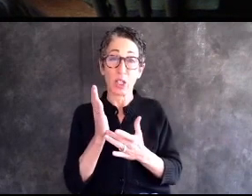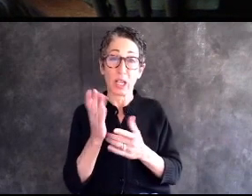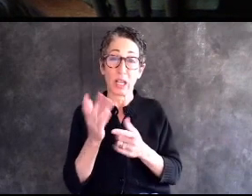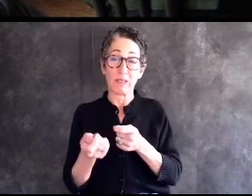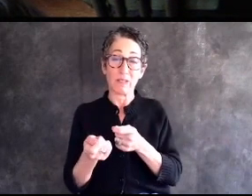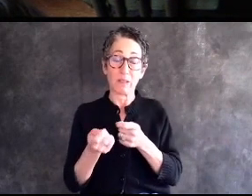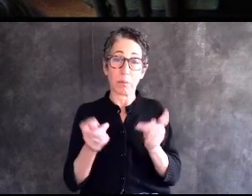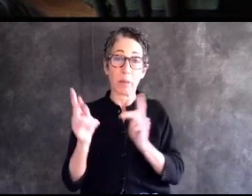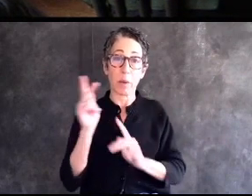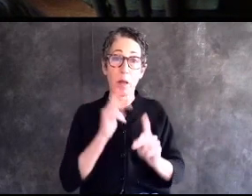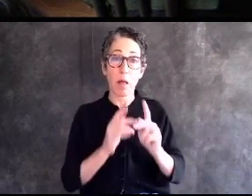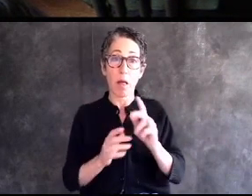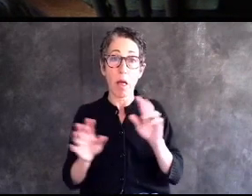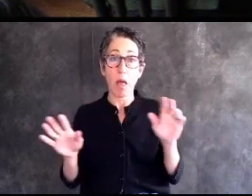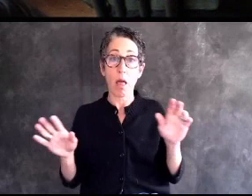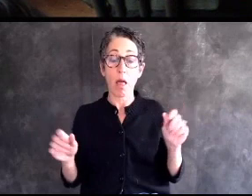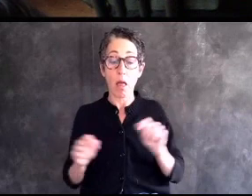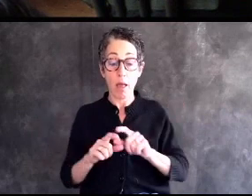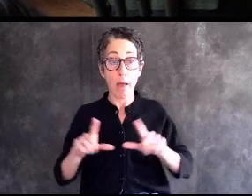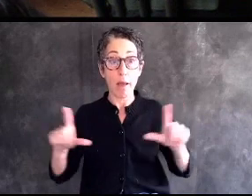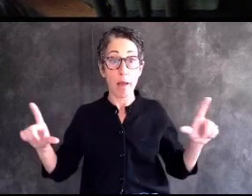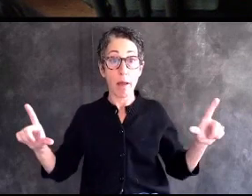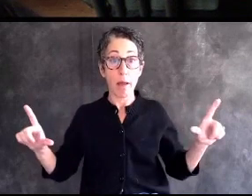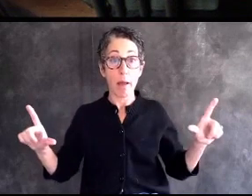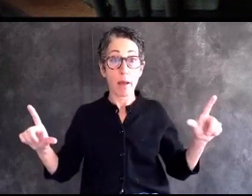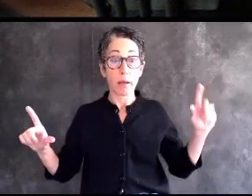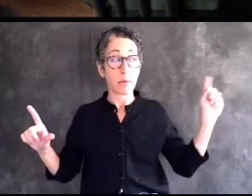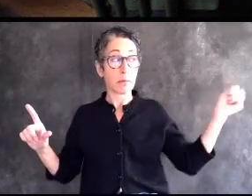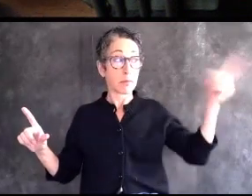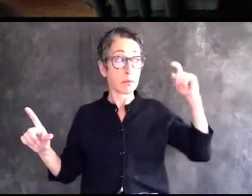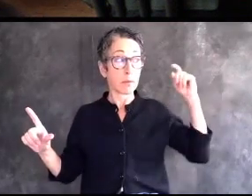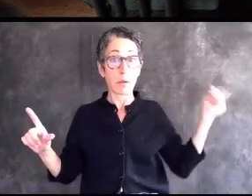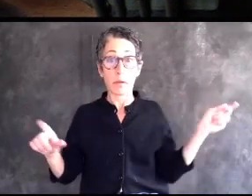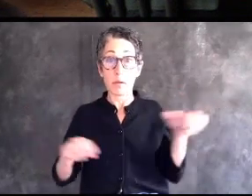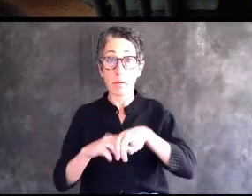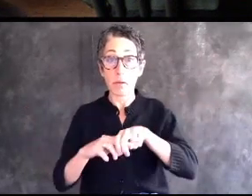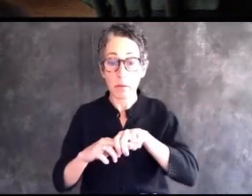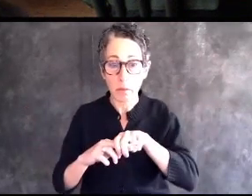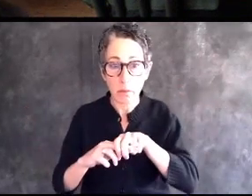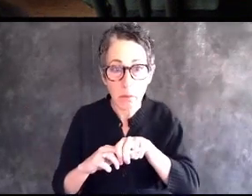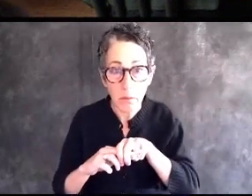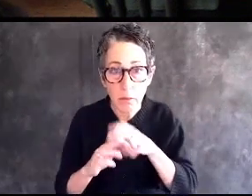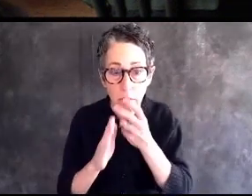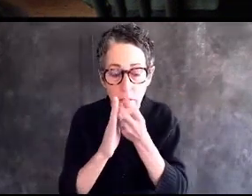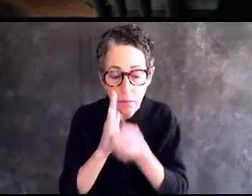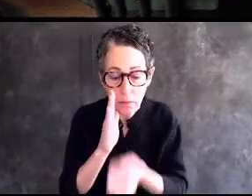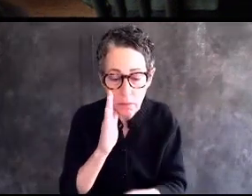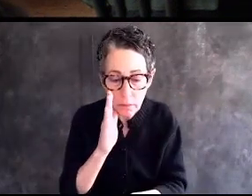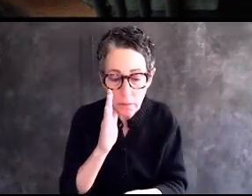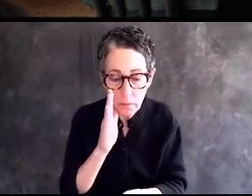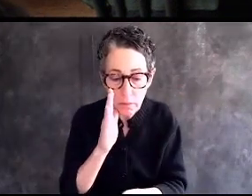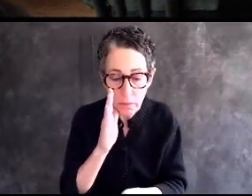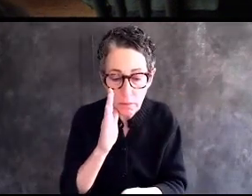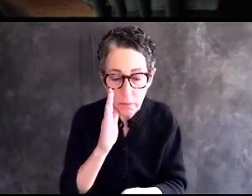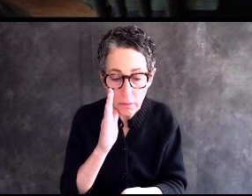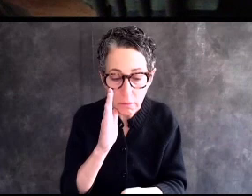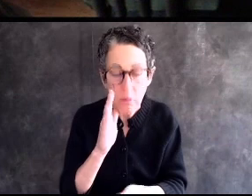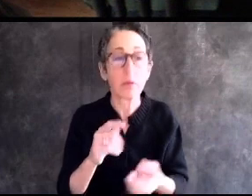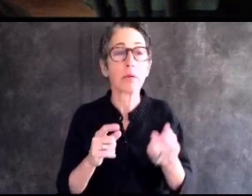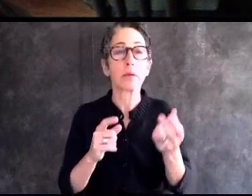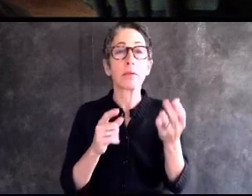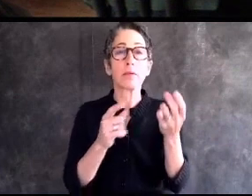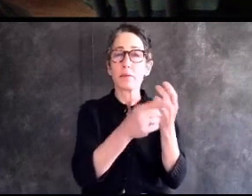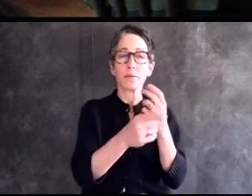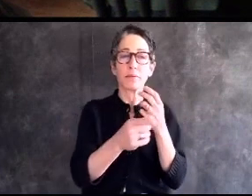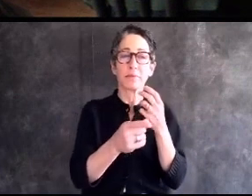of what happens when we grow up behind our screens? We don't see that in Second Life, do we? I was there too,